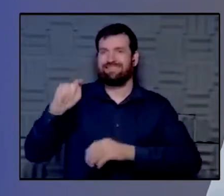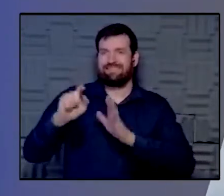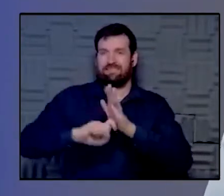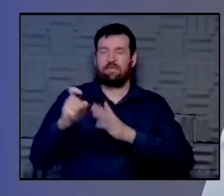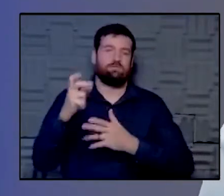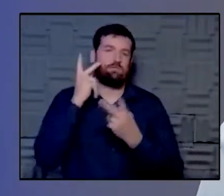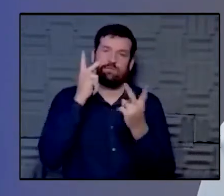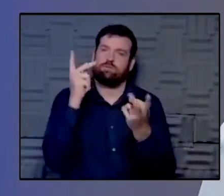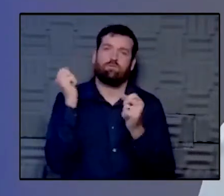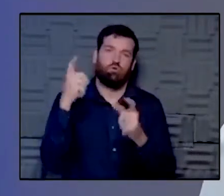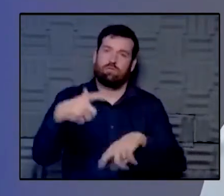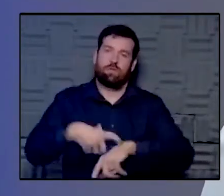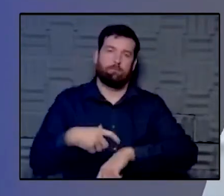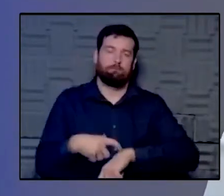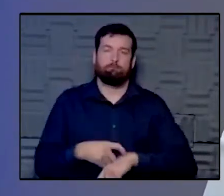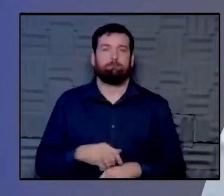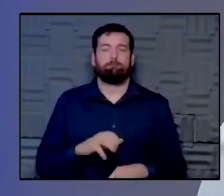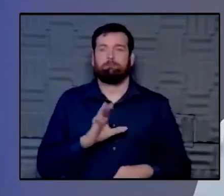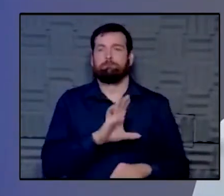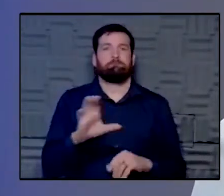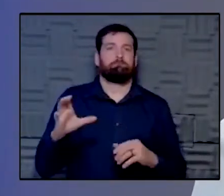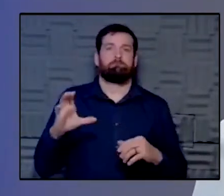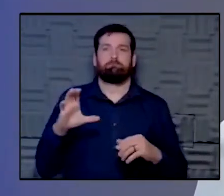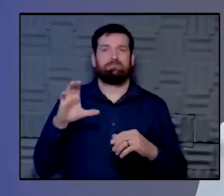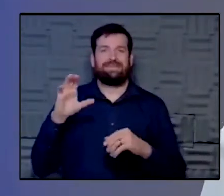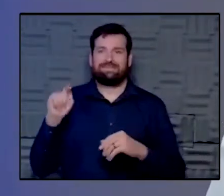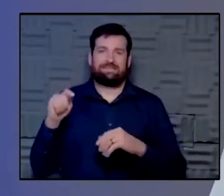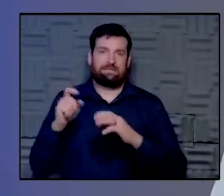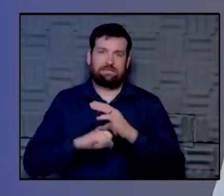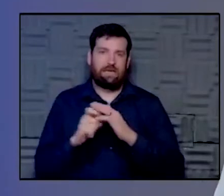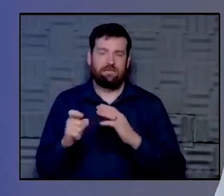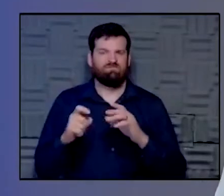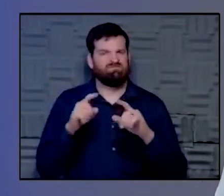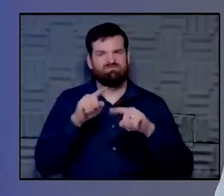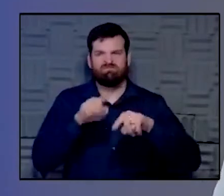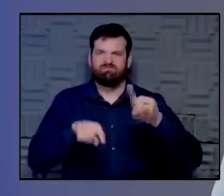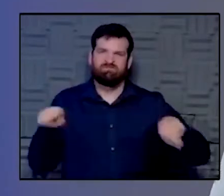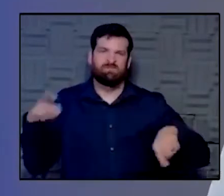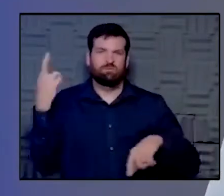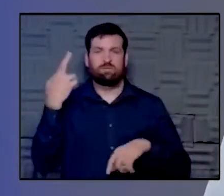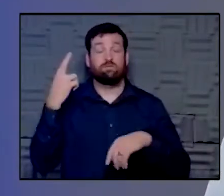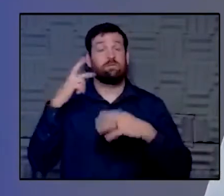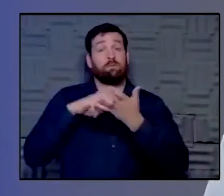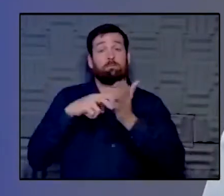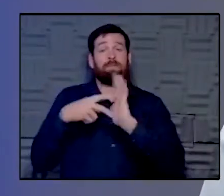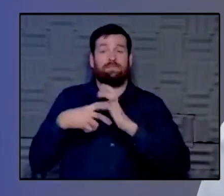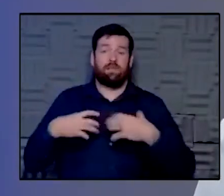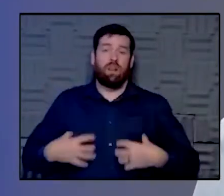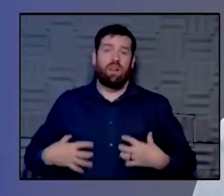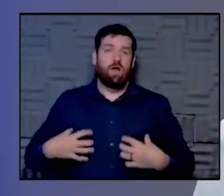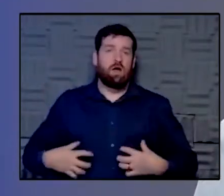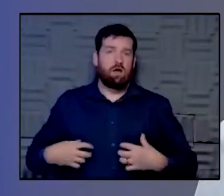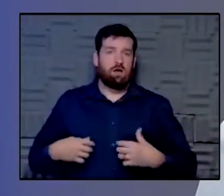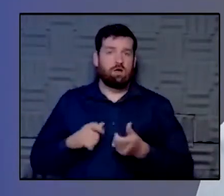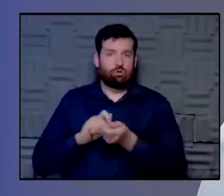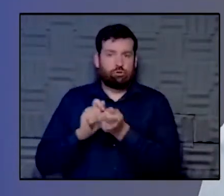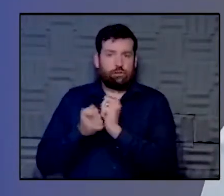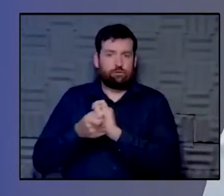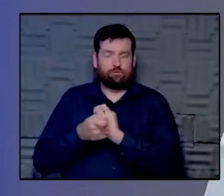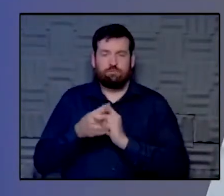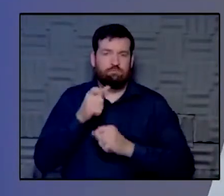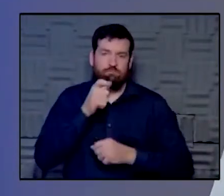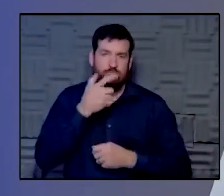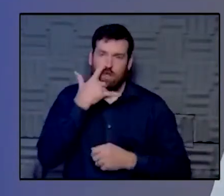Every day we see this on people's CT scans for one reason or another. It just means that there are changes to your lung that don't look like